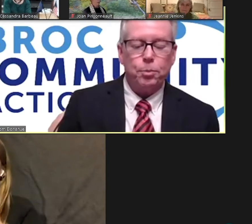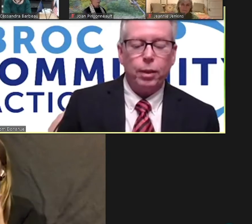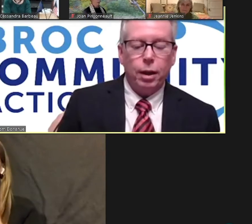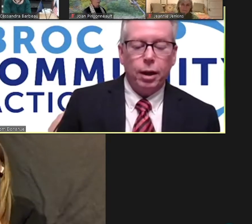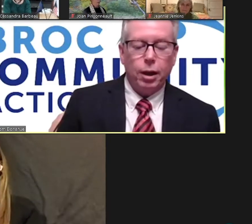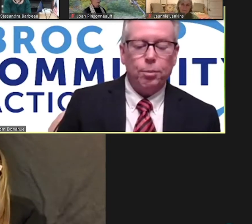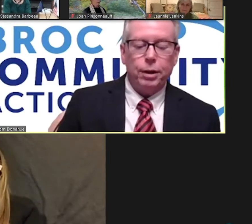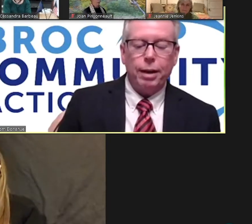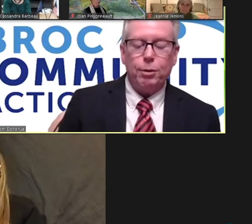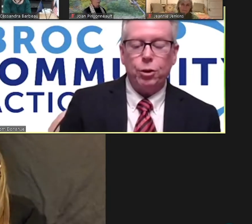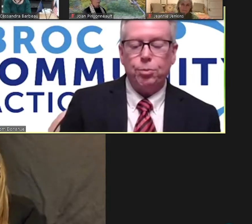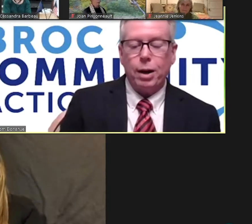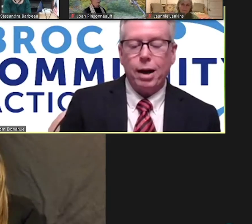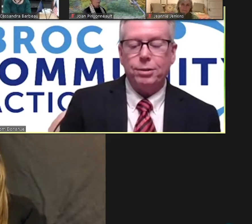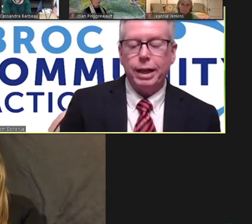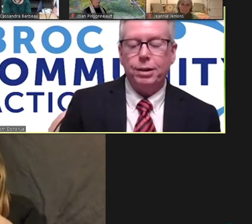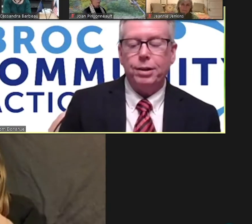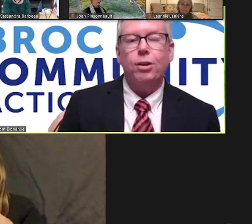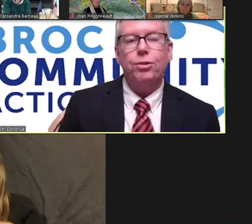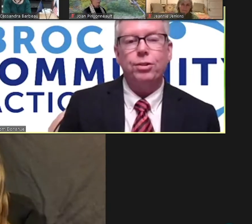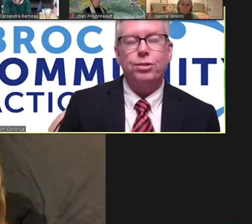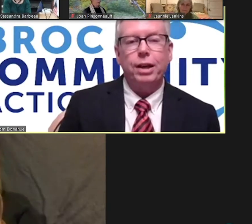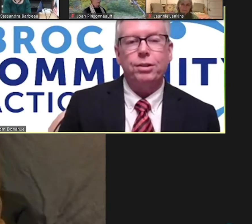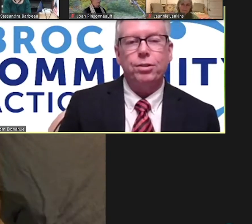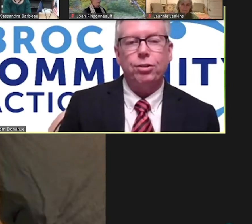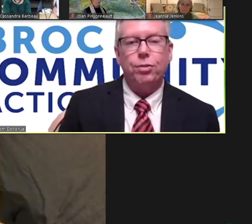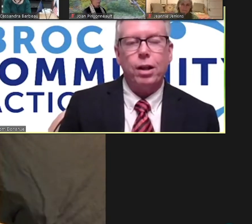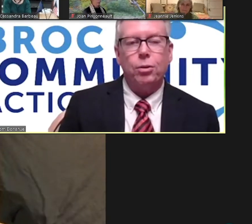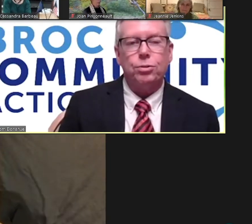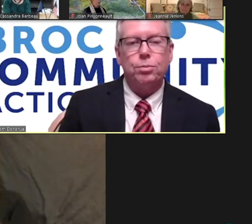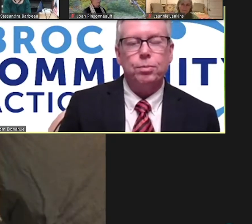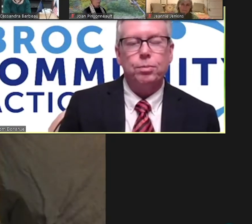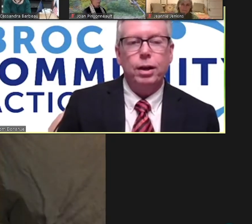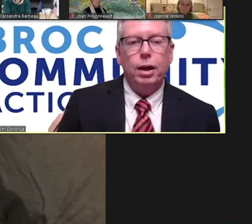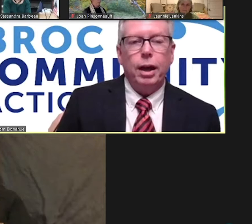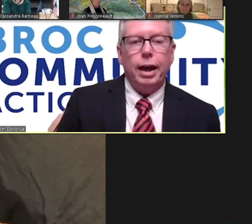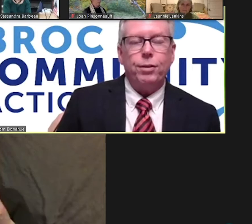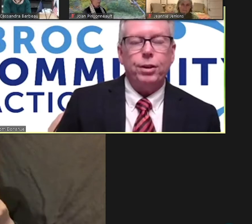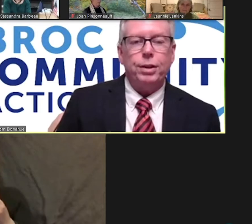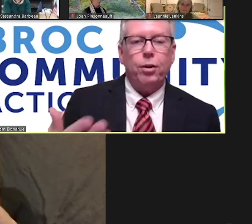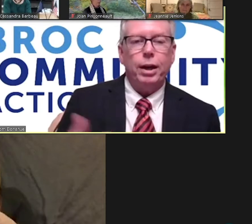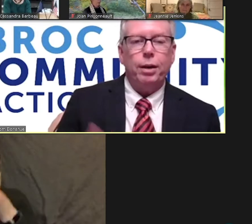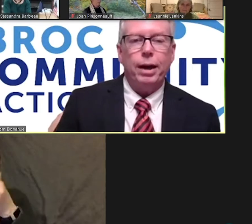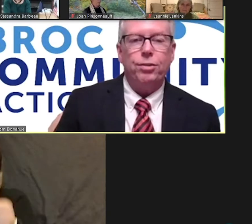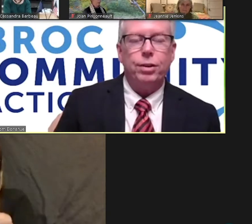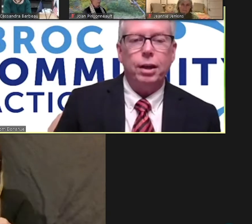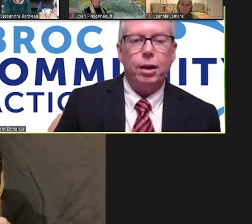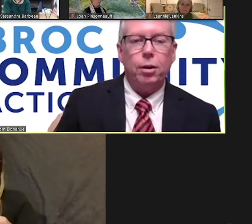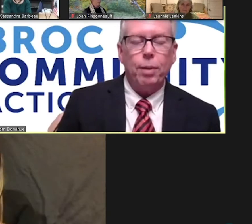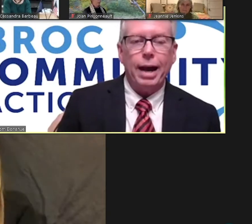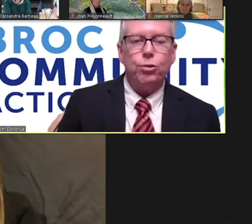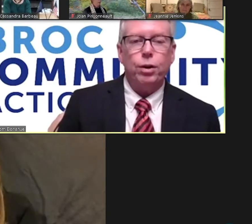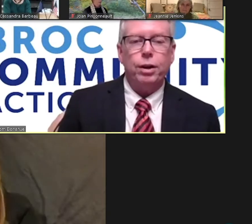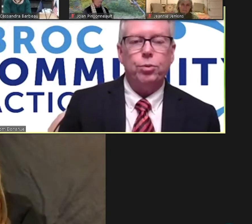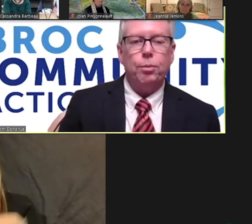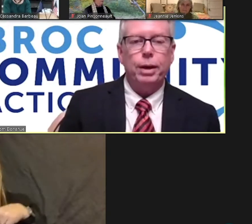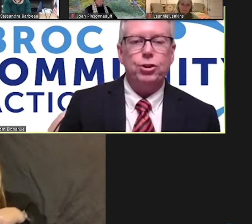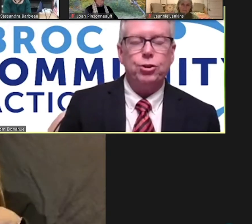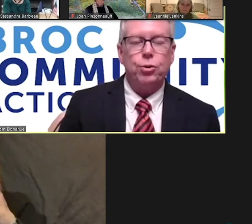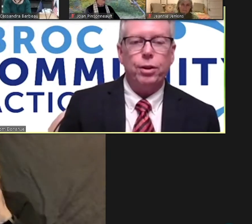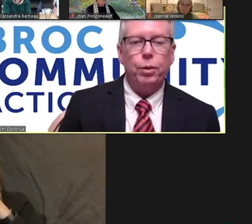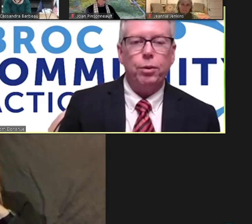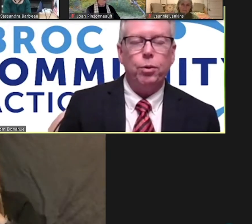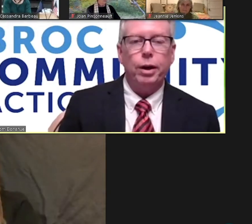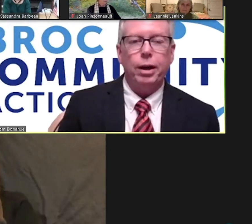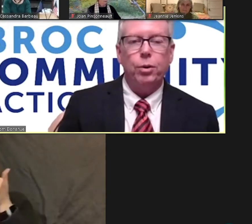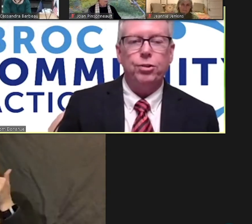$6,750. And our pandemic response, and in dollars and cents, is as follows. After the town had passed the mask ordinance, we